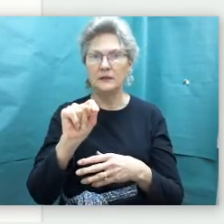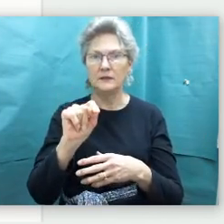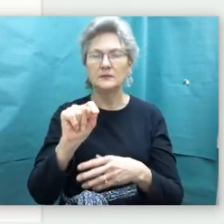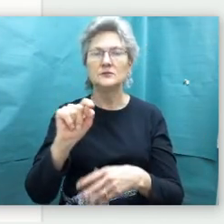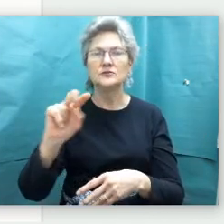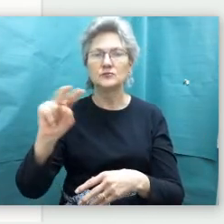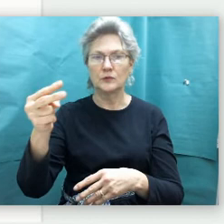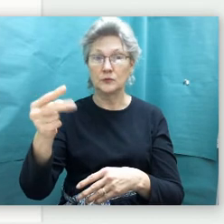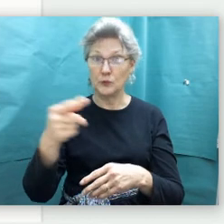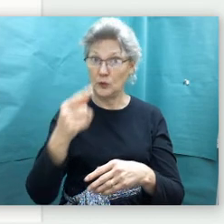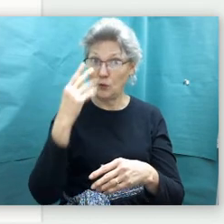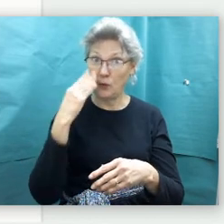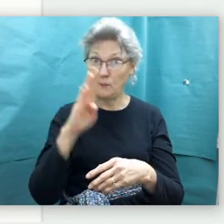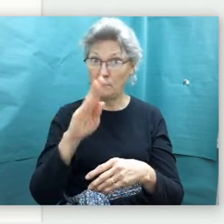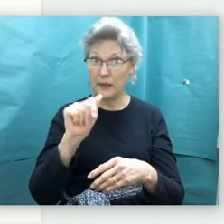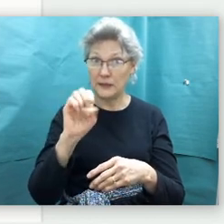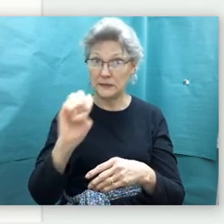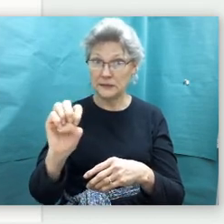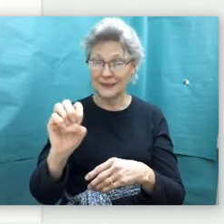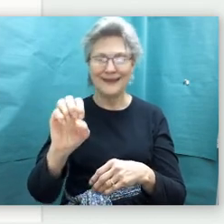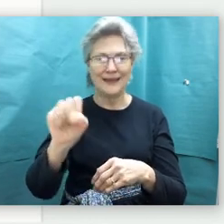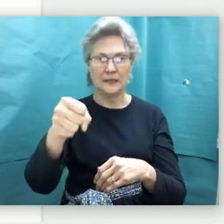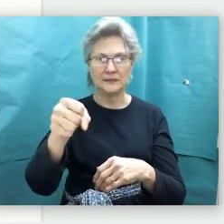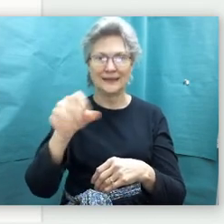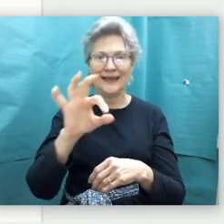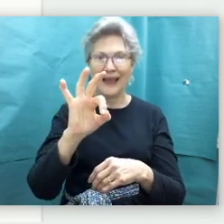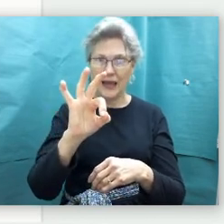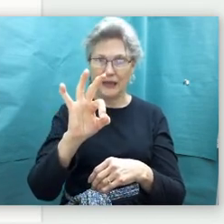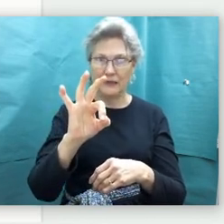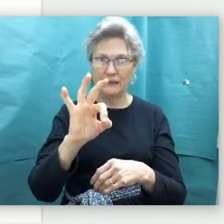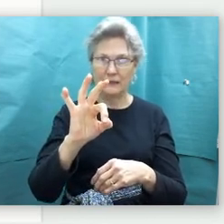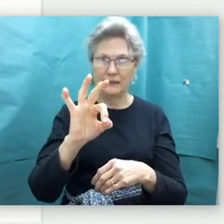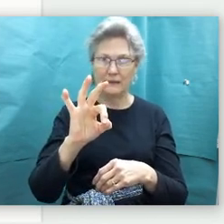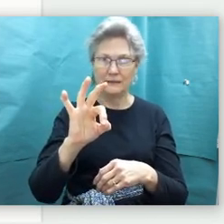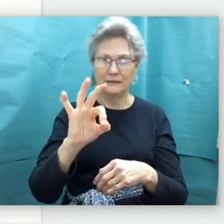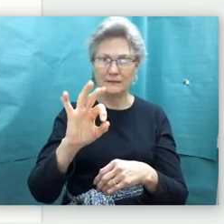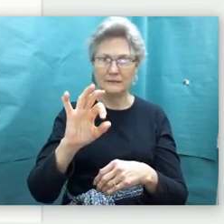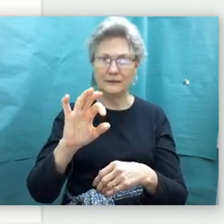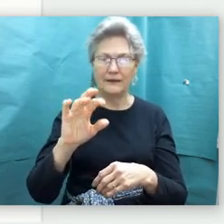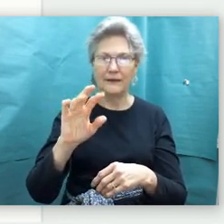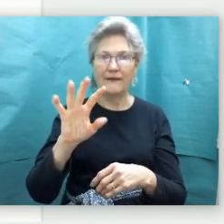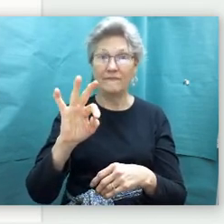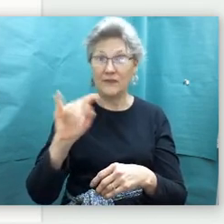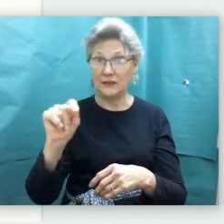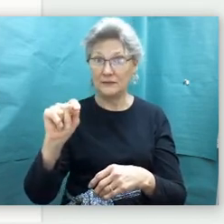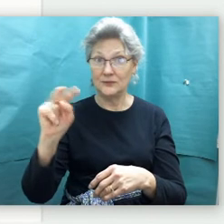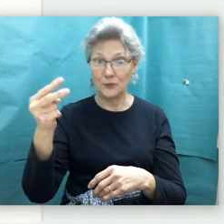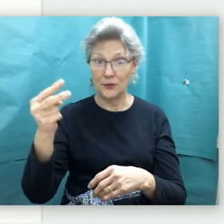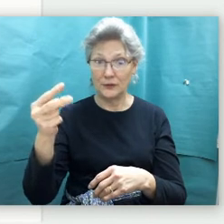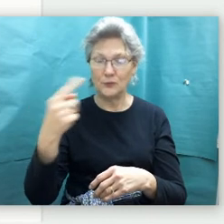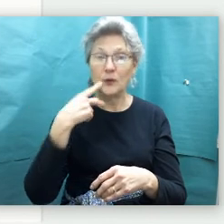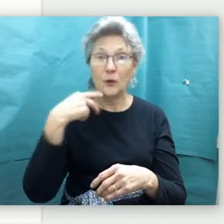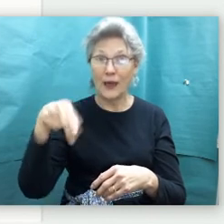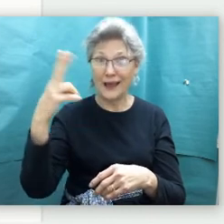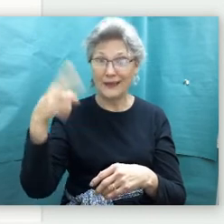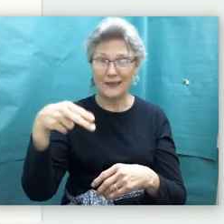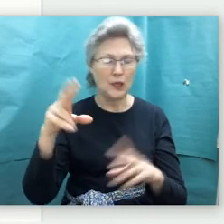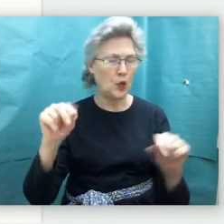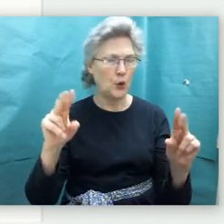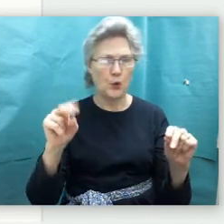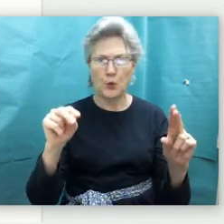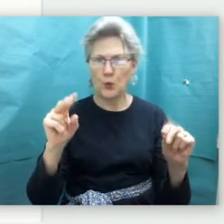Do we know our base? We do, it's 9 square feet. Do we know our height? No, we